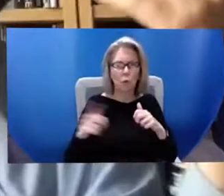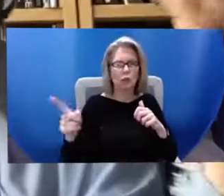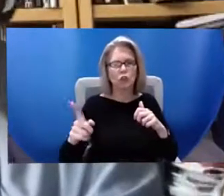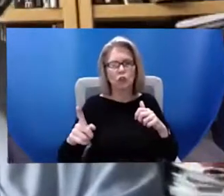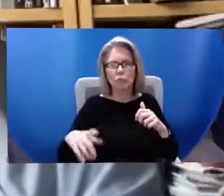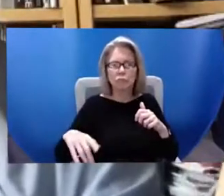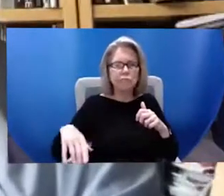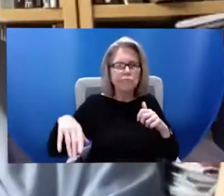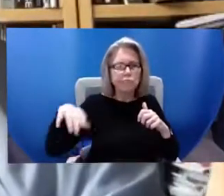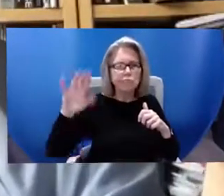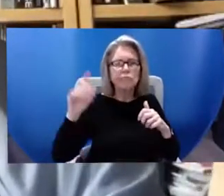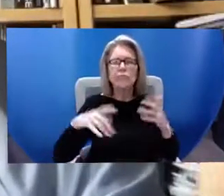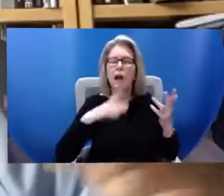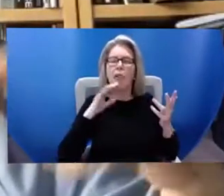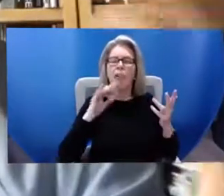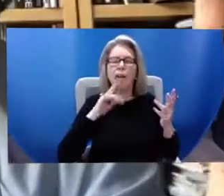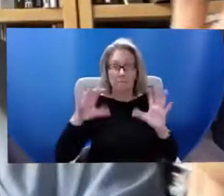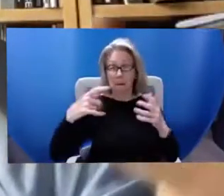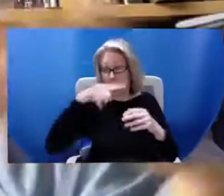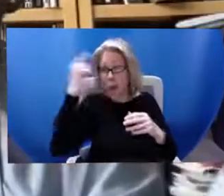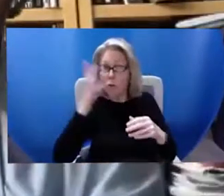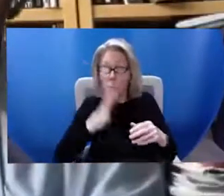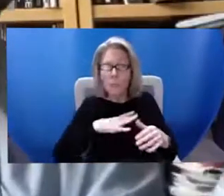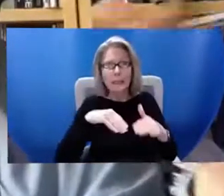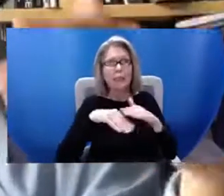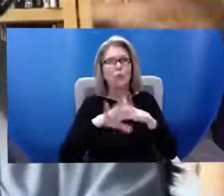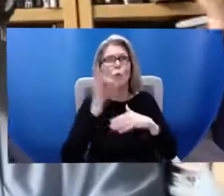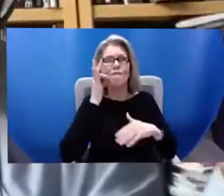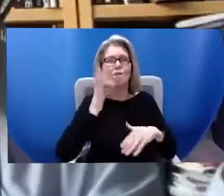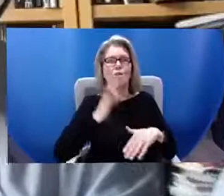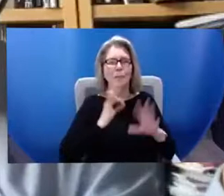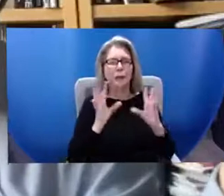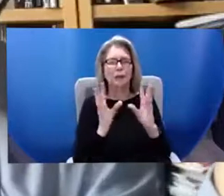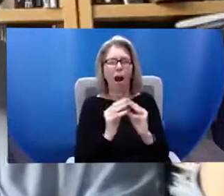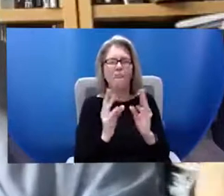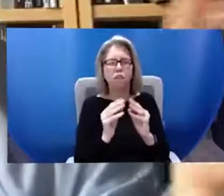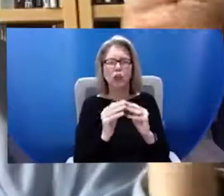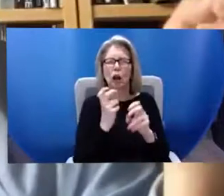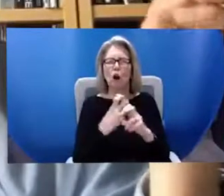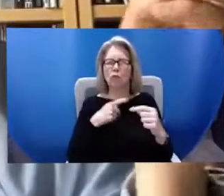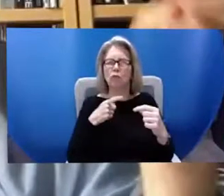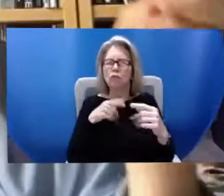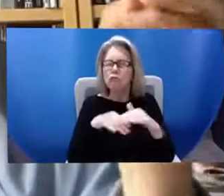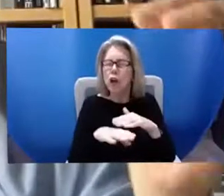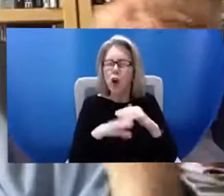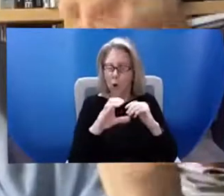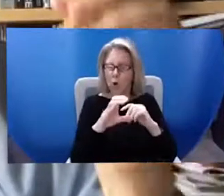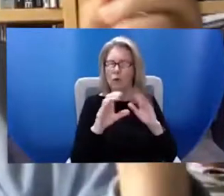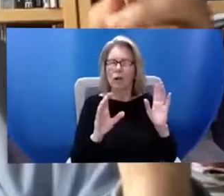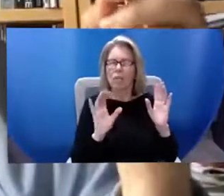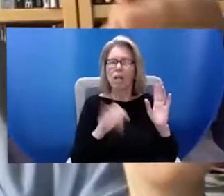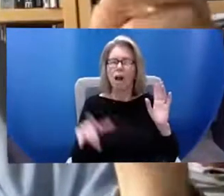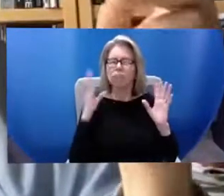Moraga, with Ansaldúa, who joined the Caucasus of Black women in the feminist conferences, because she says coalitions are